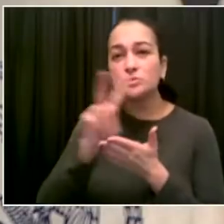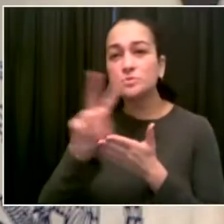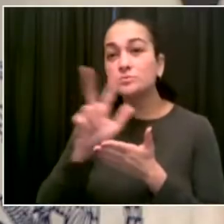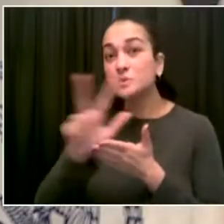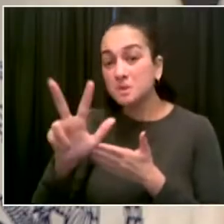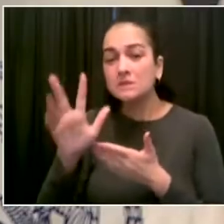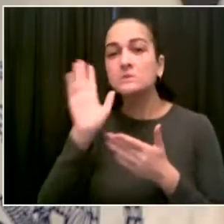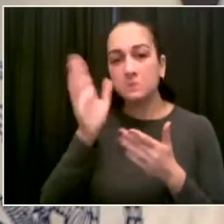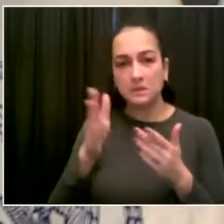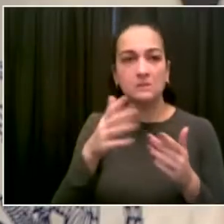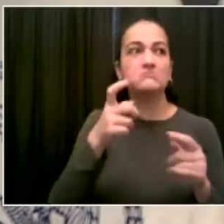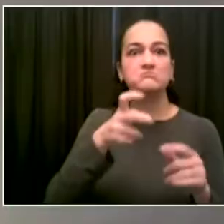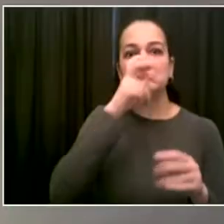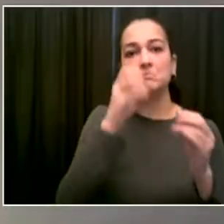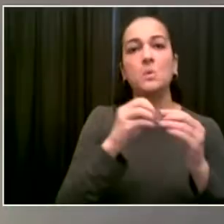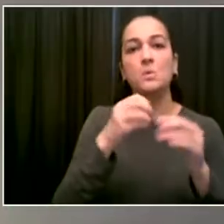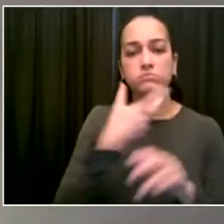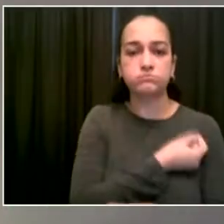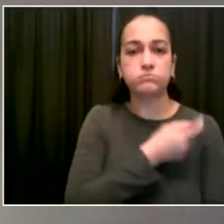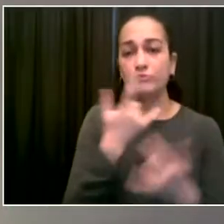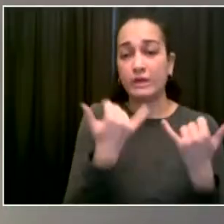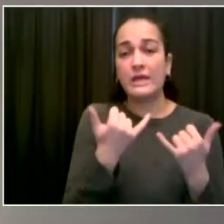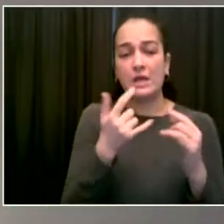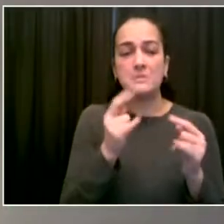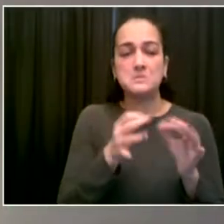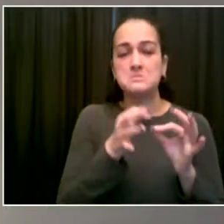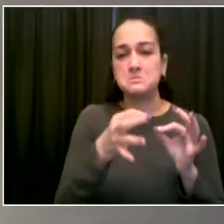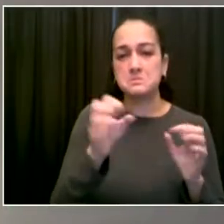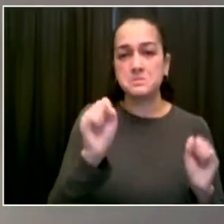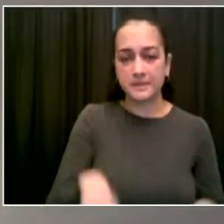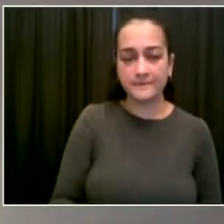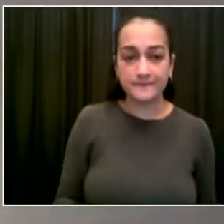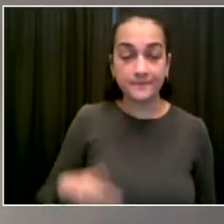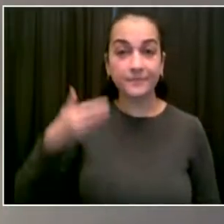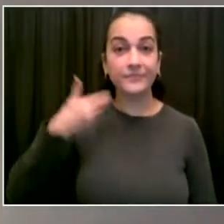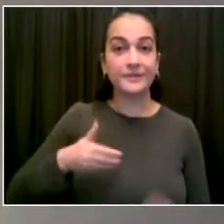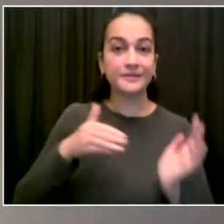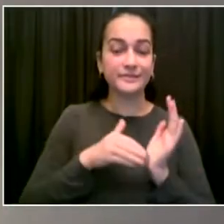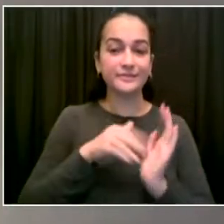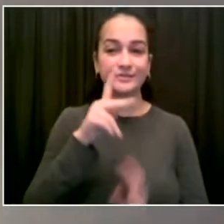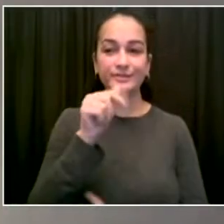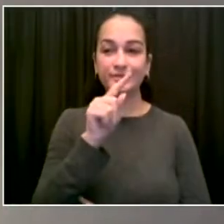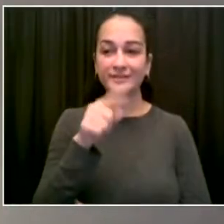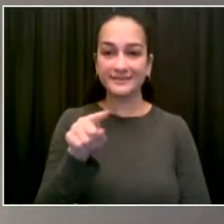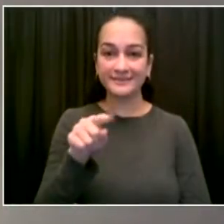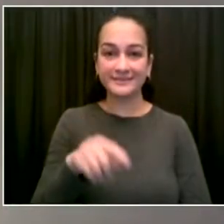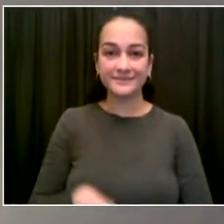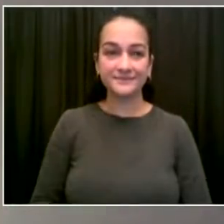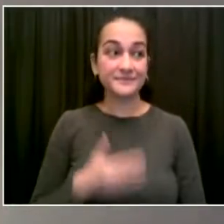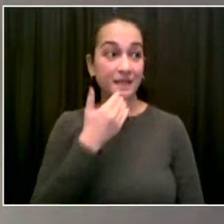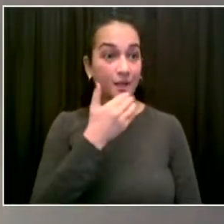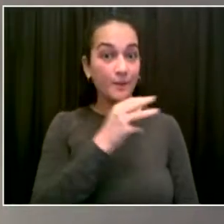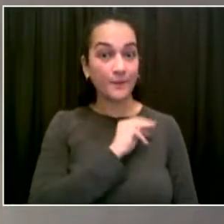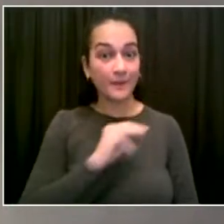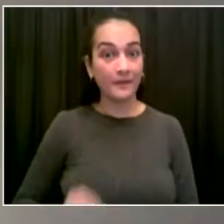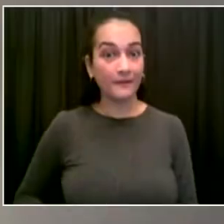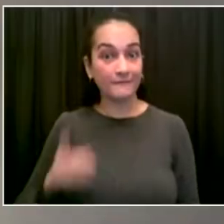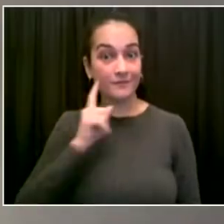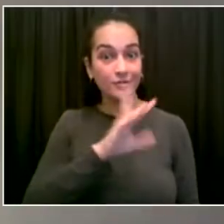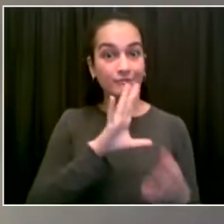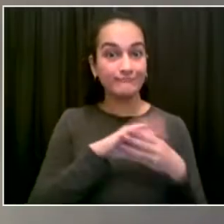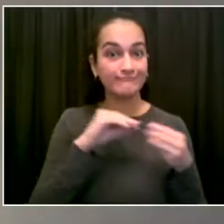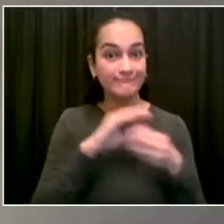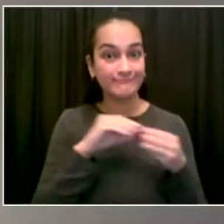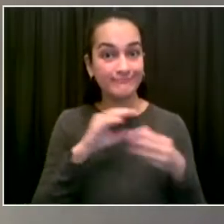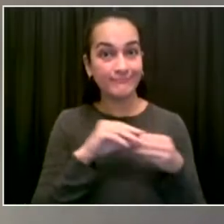thank you, sir, and thank you for this announcement and for ensuring that our inmates in our healthcare areas will